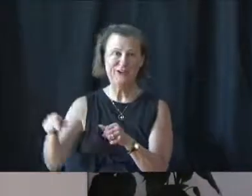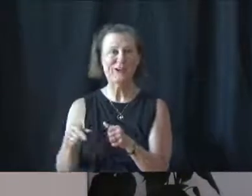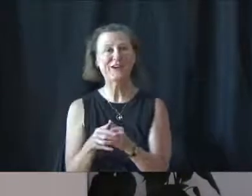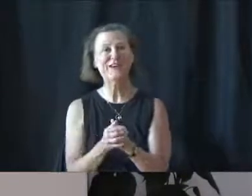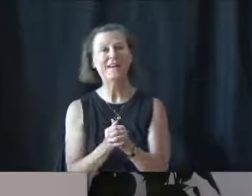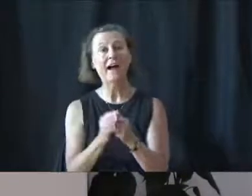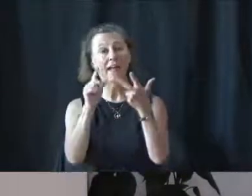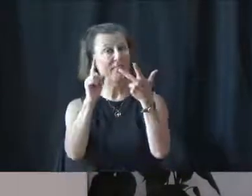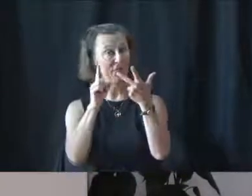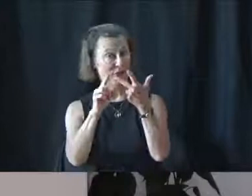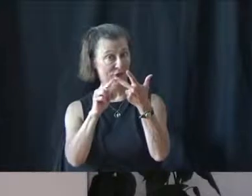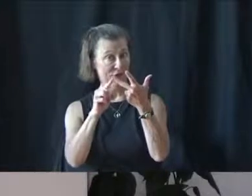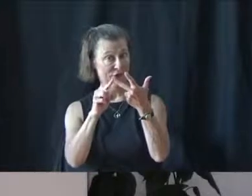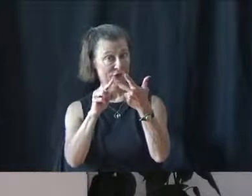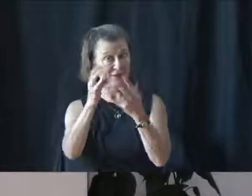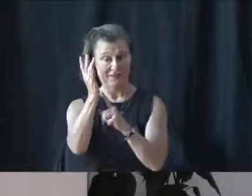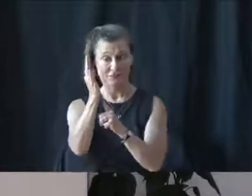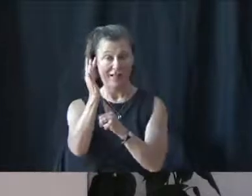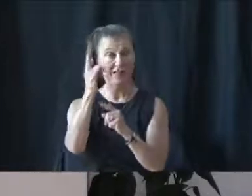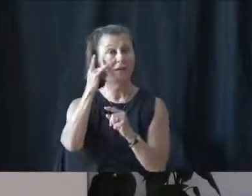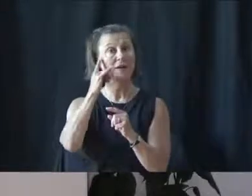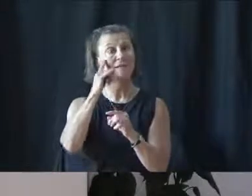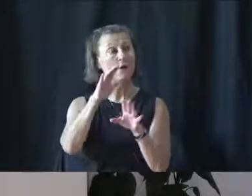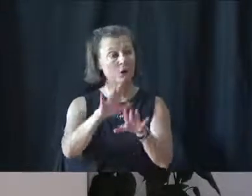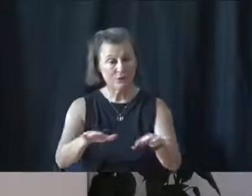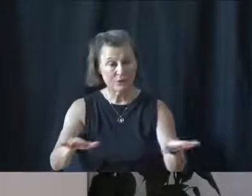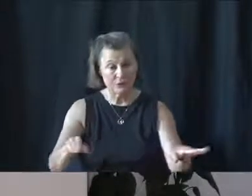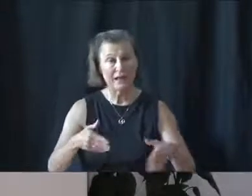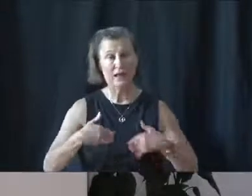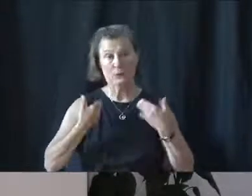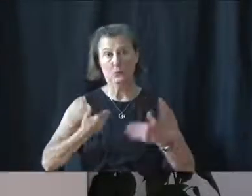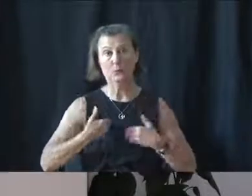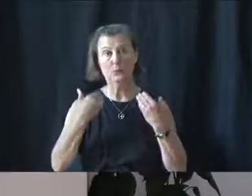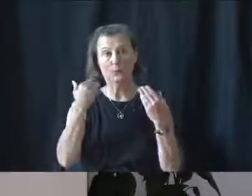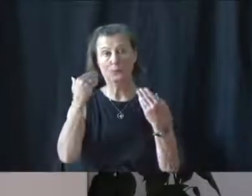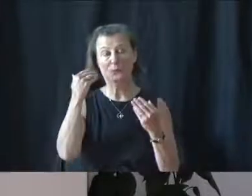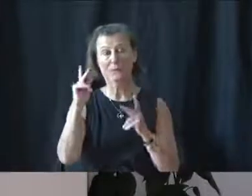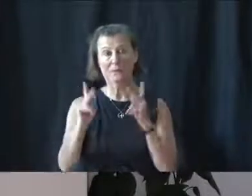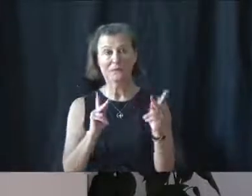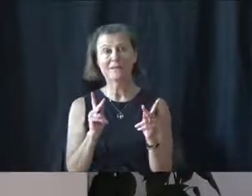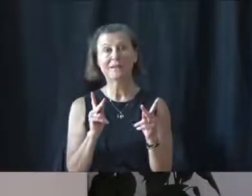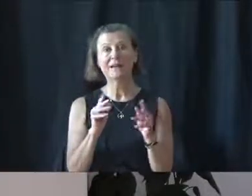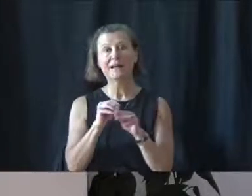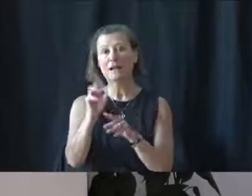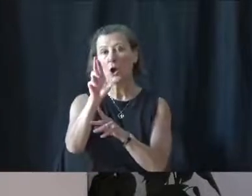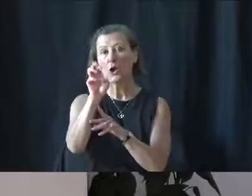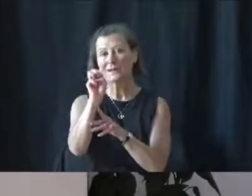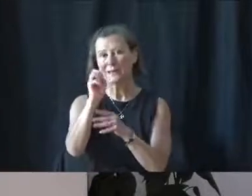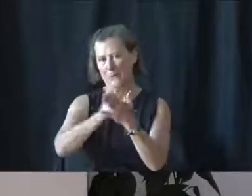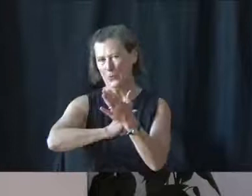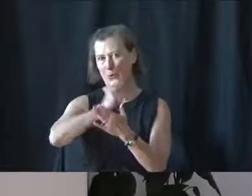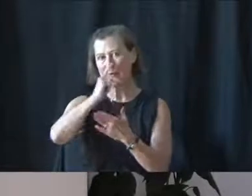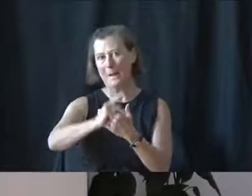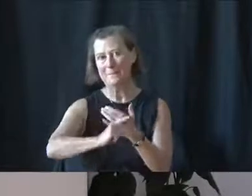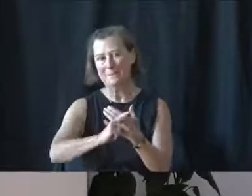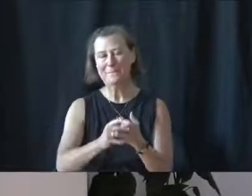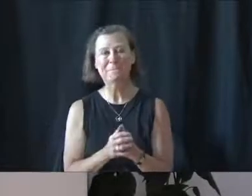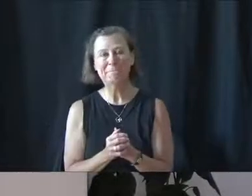We light our third chalice for our children and youth in our religious education program.